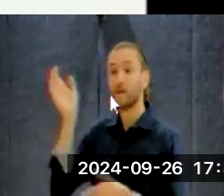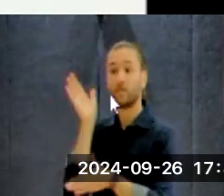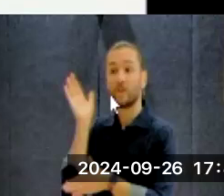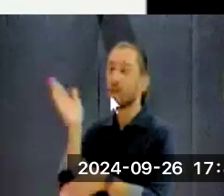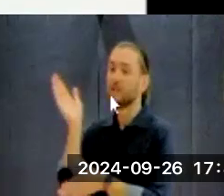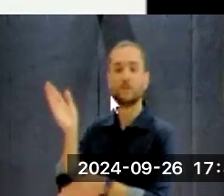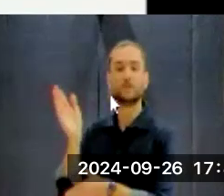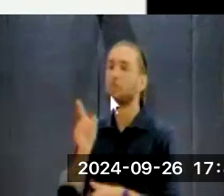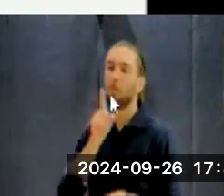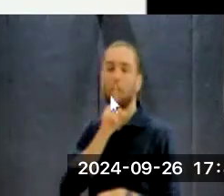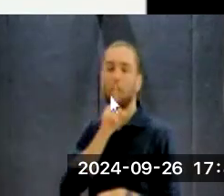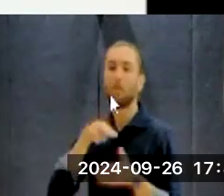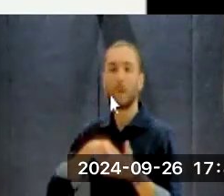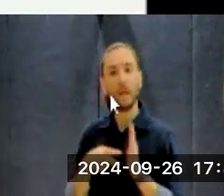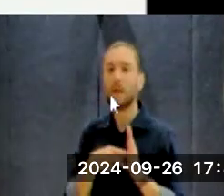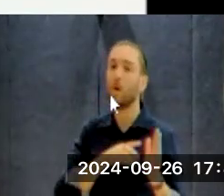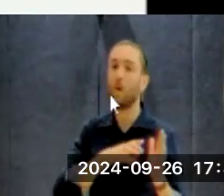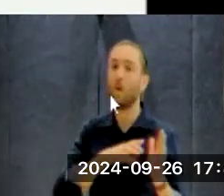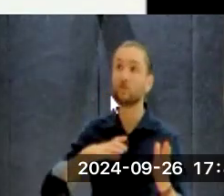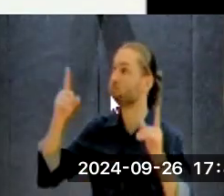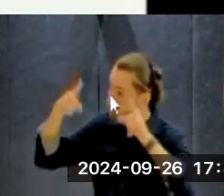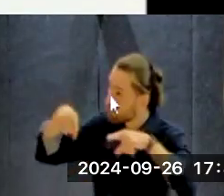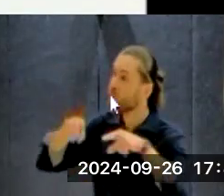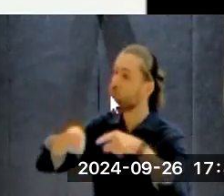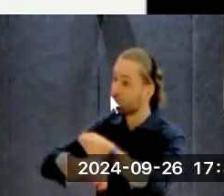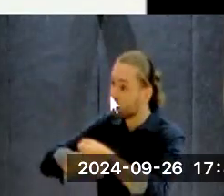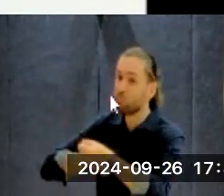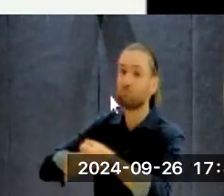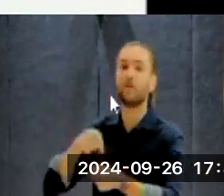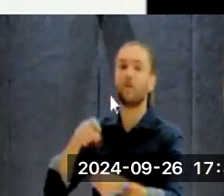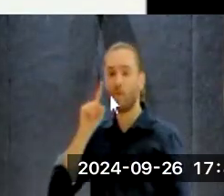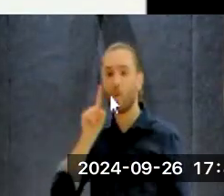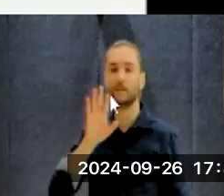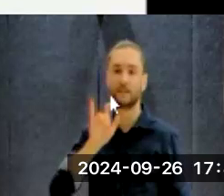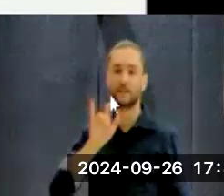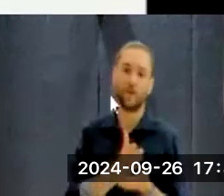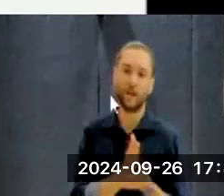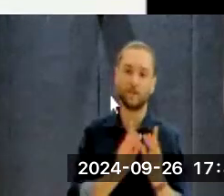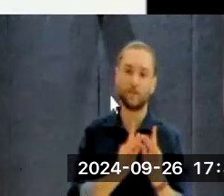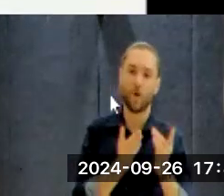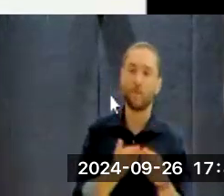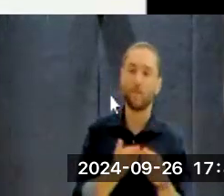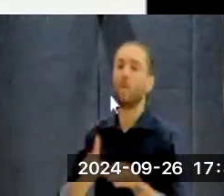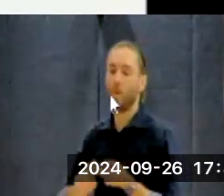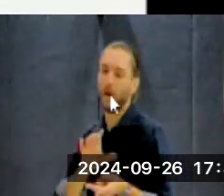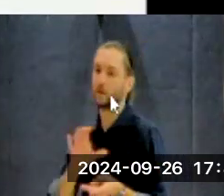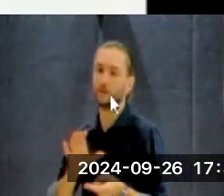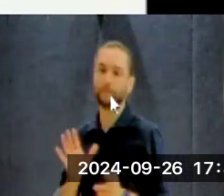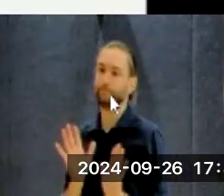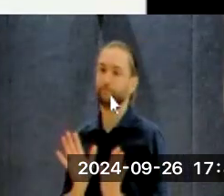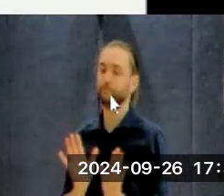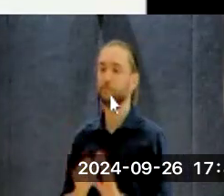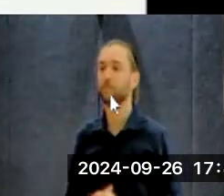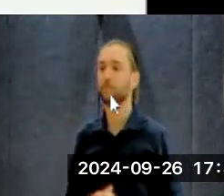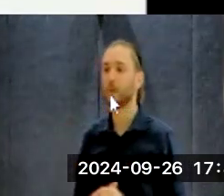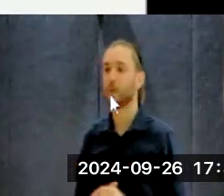necessarily reflect the views of the Commission, the Council, or the California Civil Rights Department. We have 3 presenters, and then the